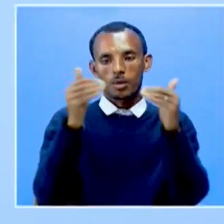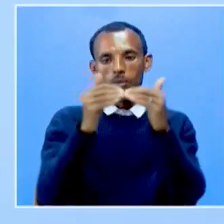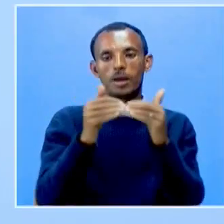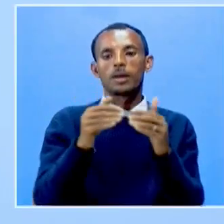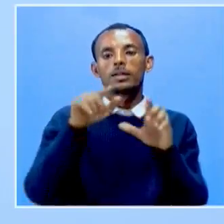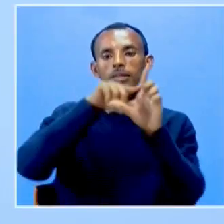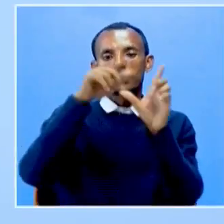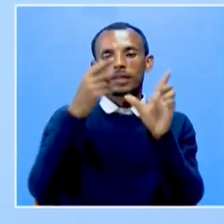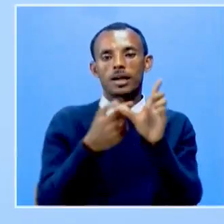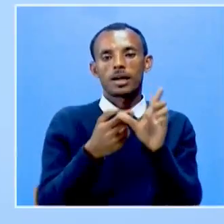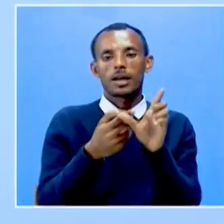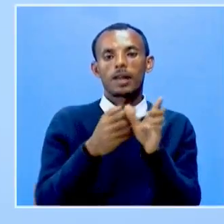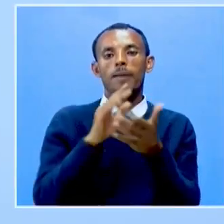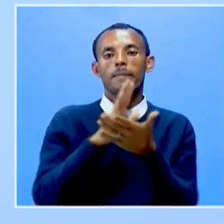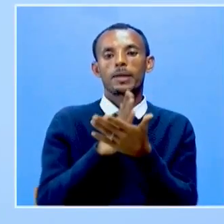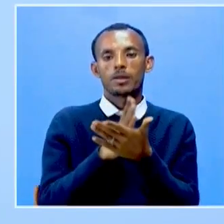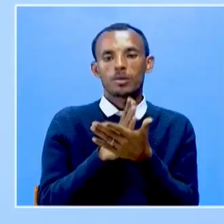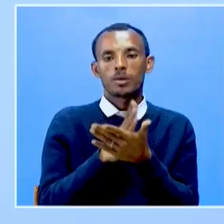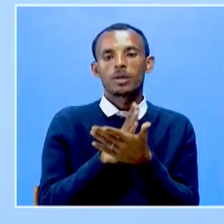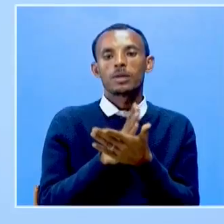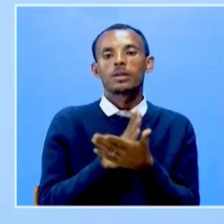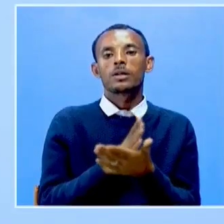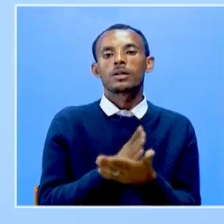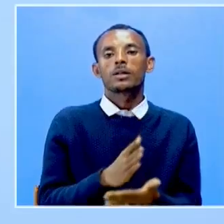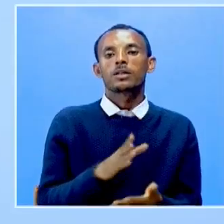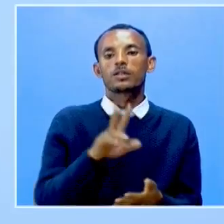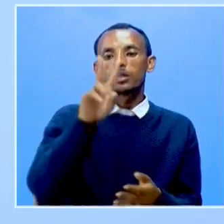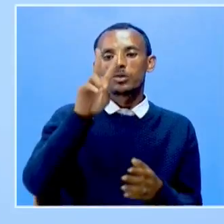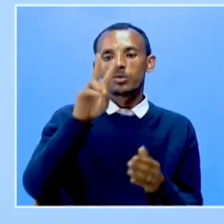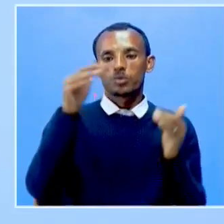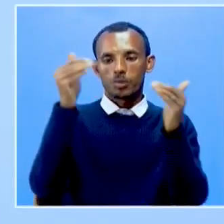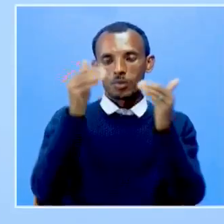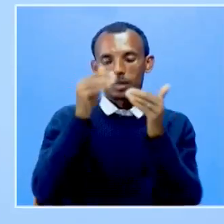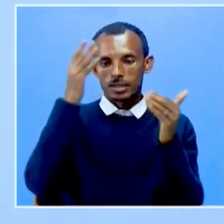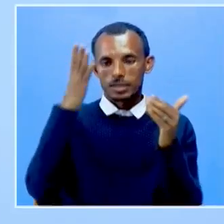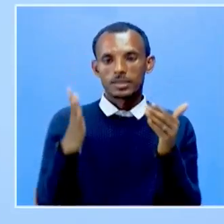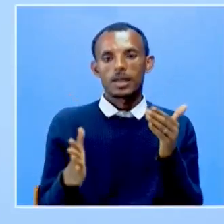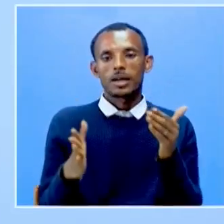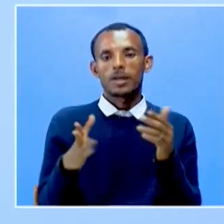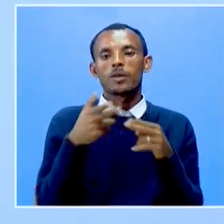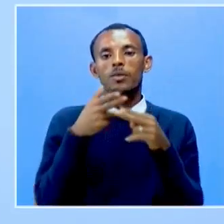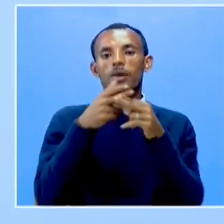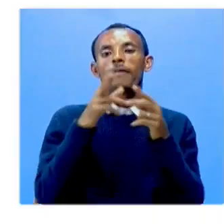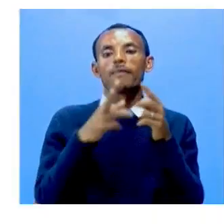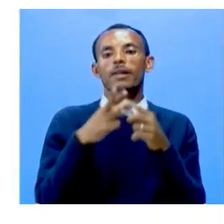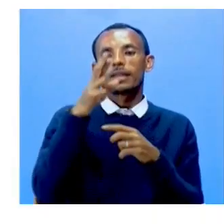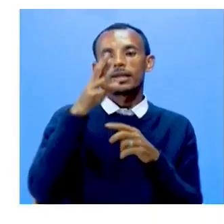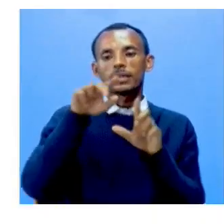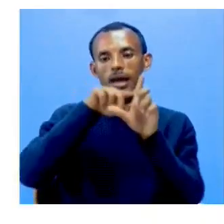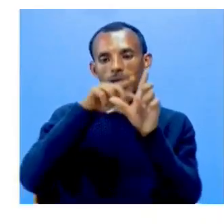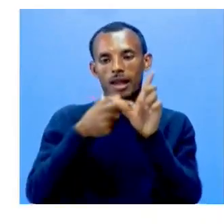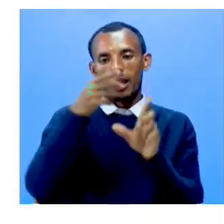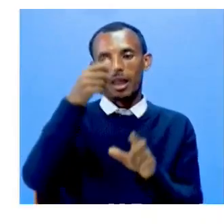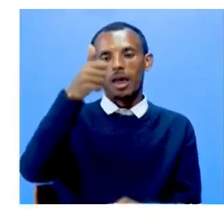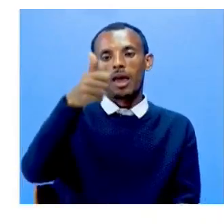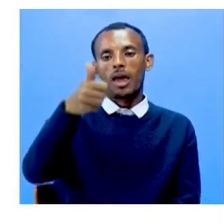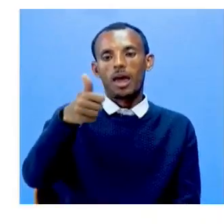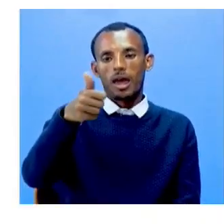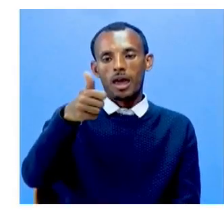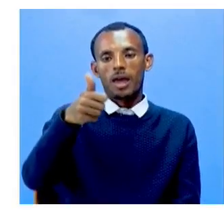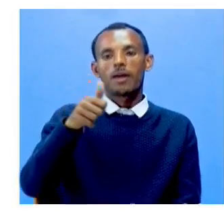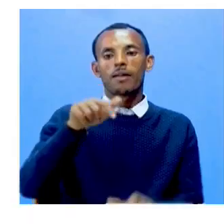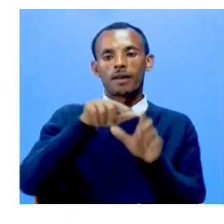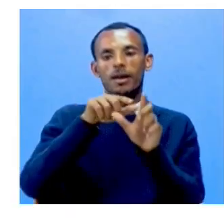angle formed between the two congruent sides is called vertex angle. This one we call it is a vertex